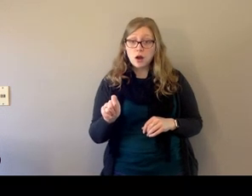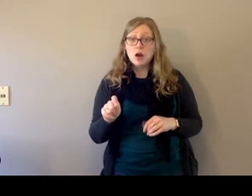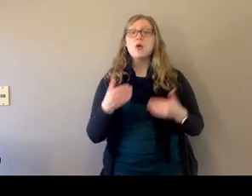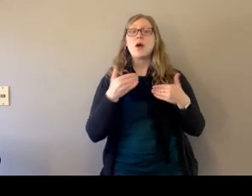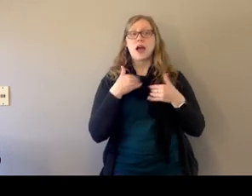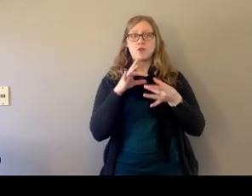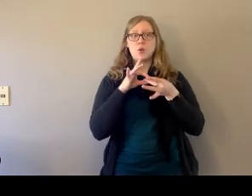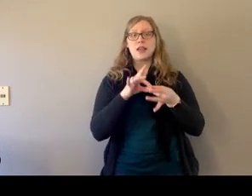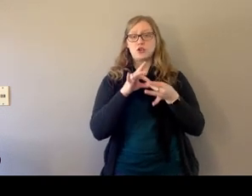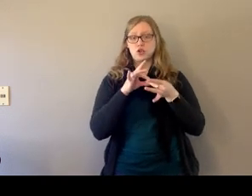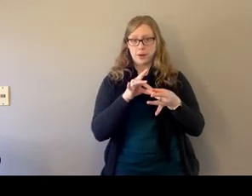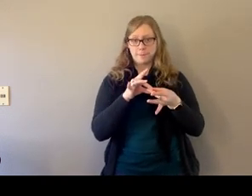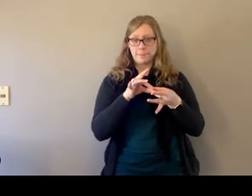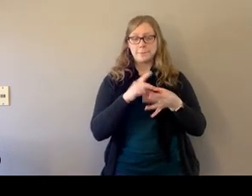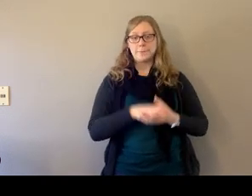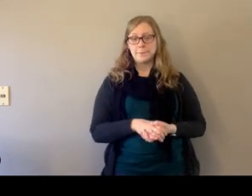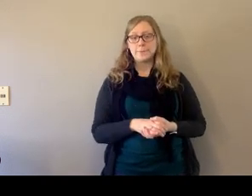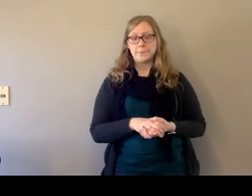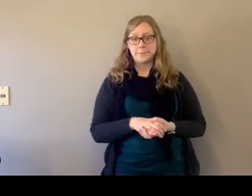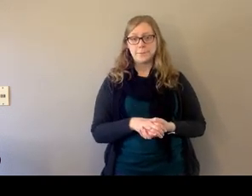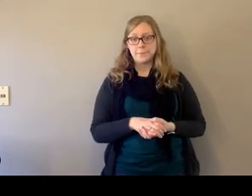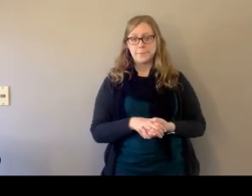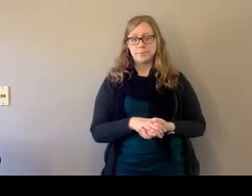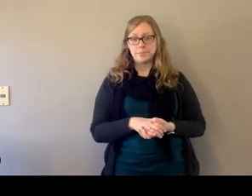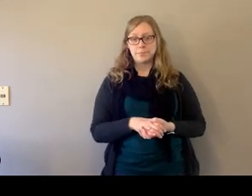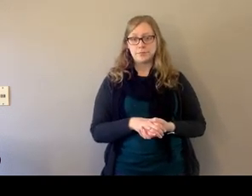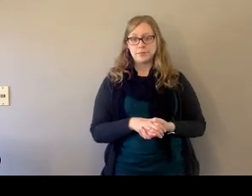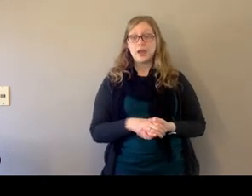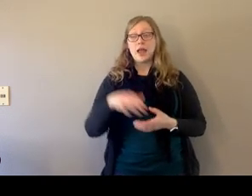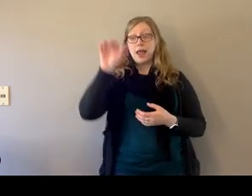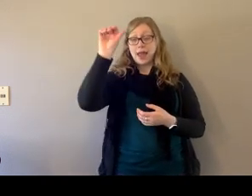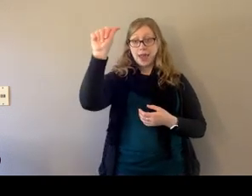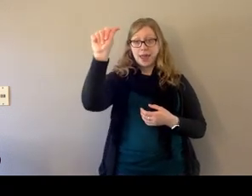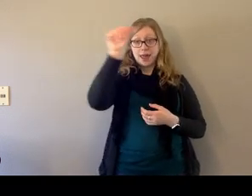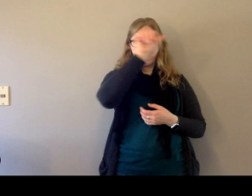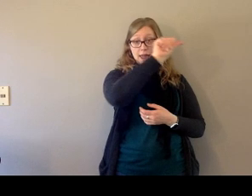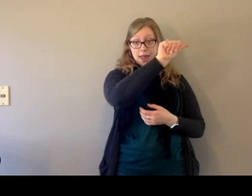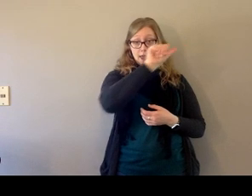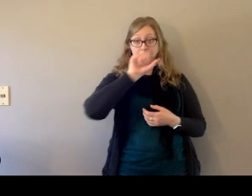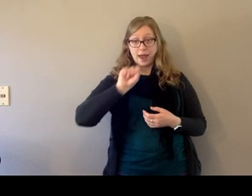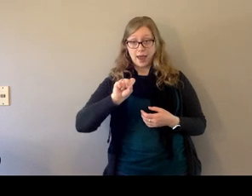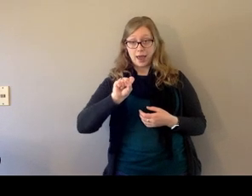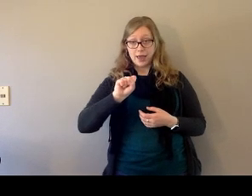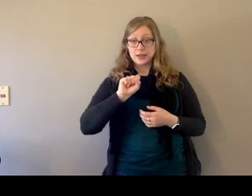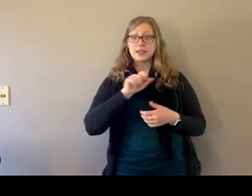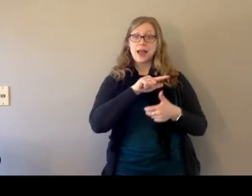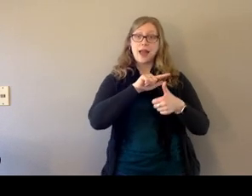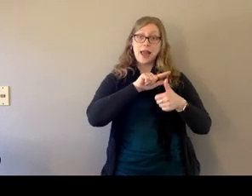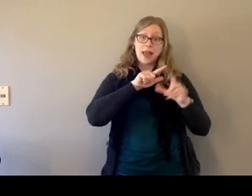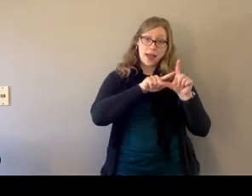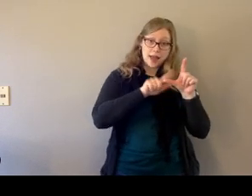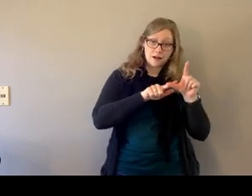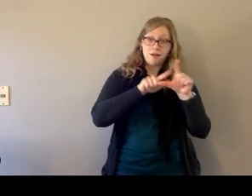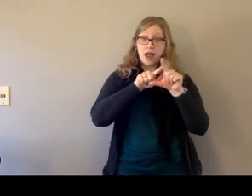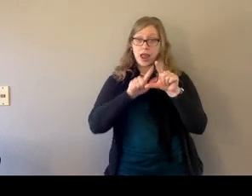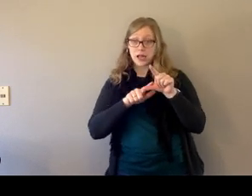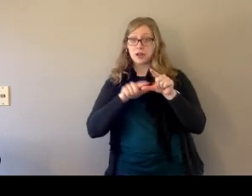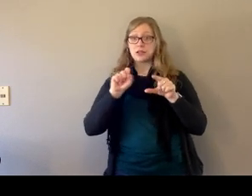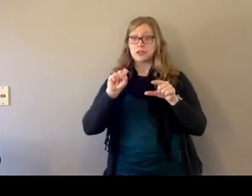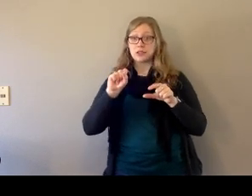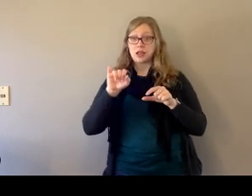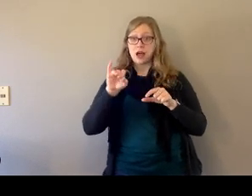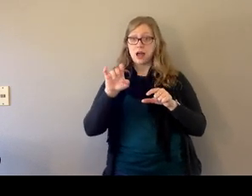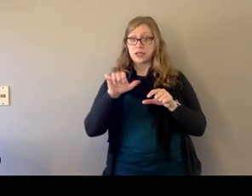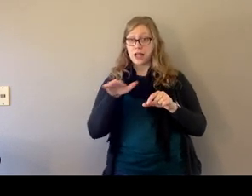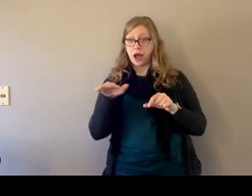relationship that angle, angle, side proves that these two triangles are congruent. Now notice we